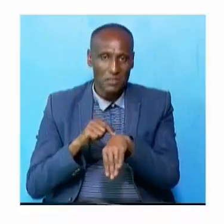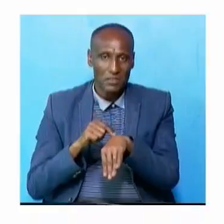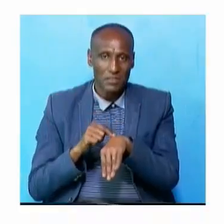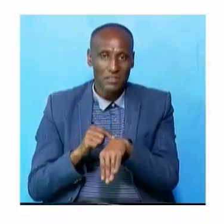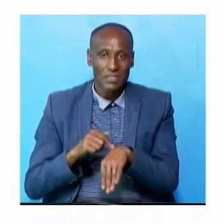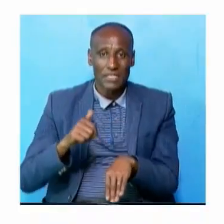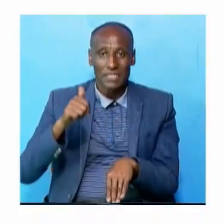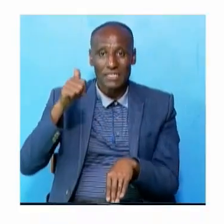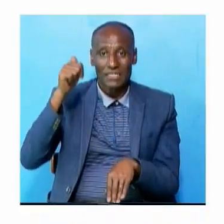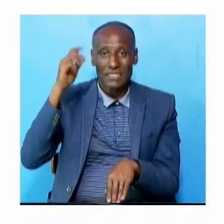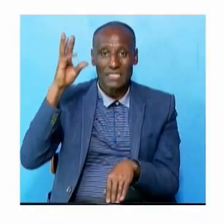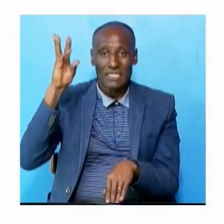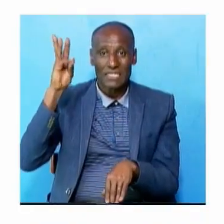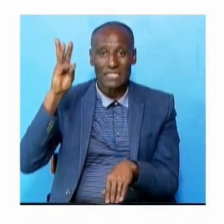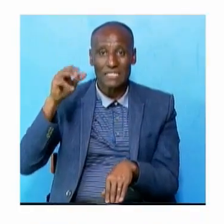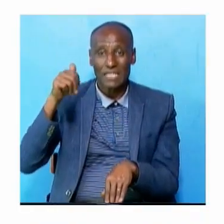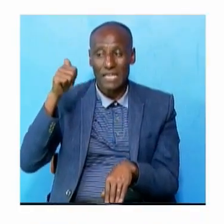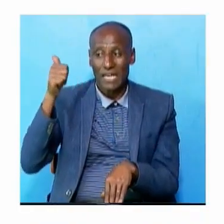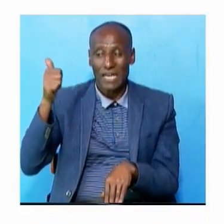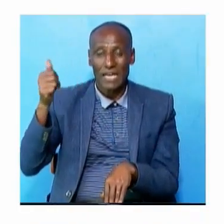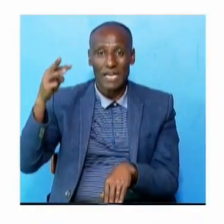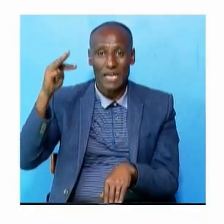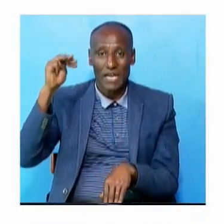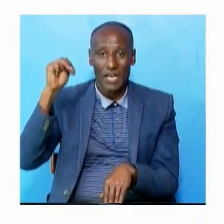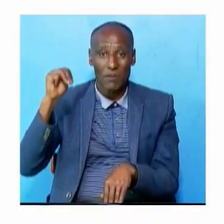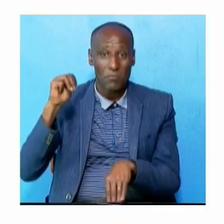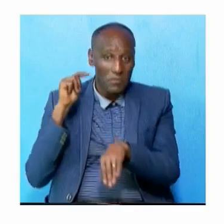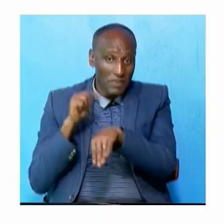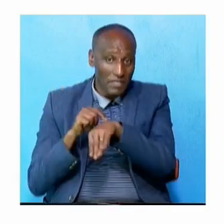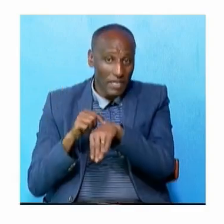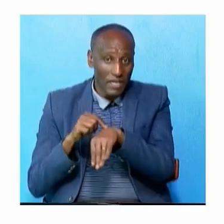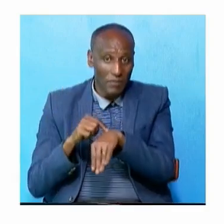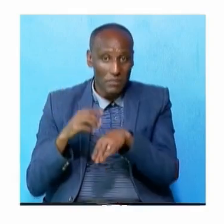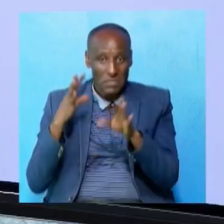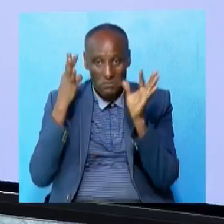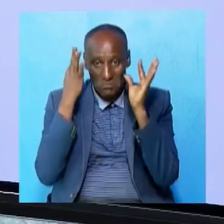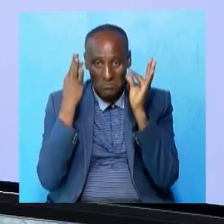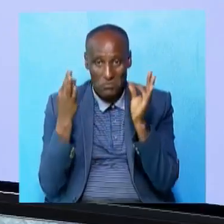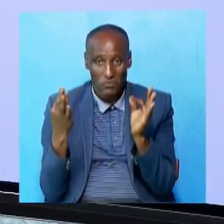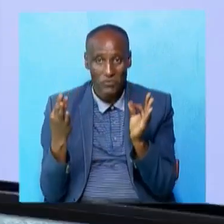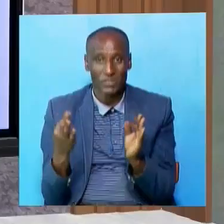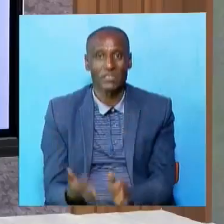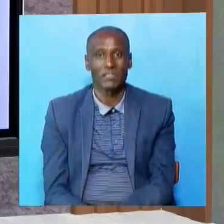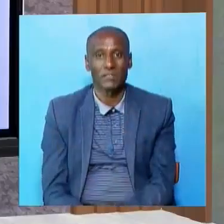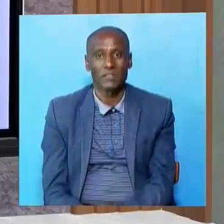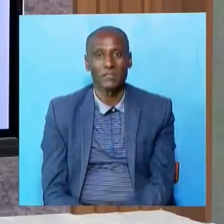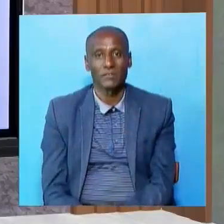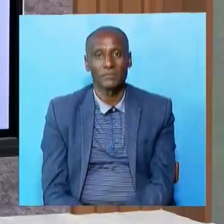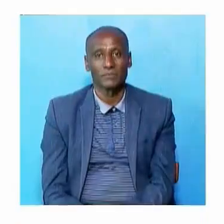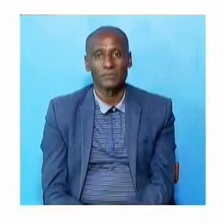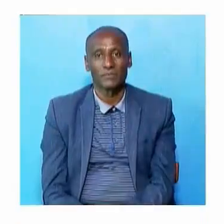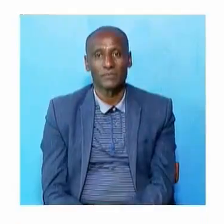6 a.m. Very good. 6 a.m. Or you can say, yeah,